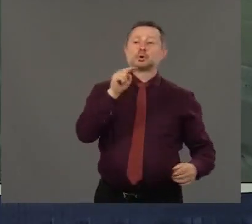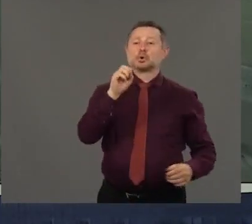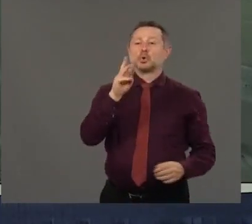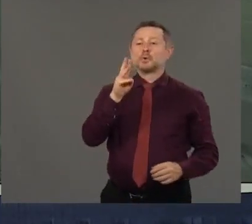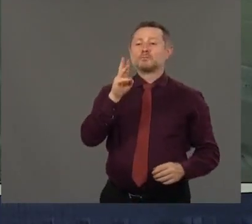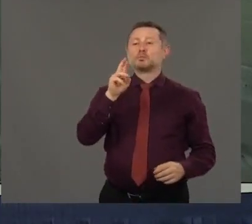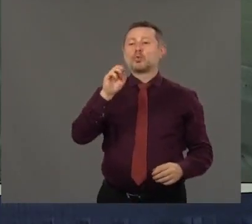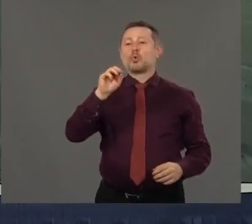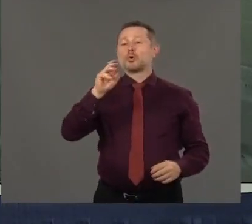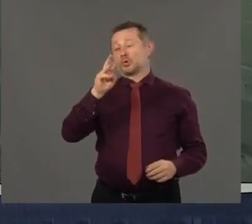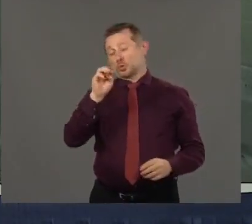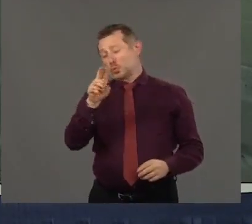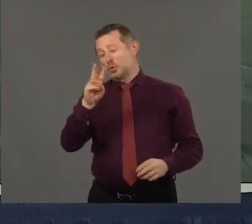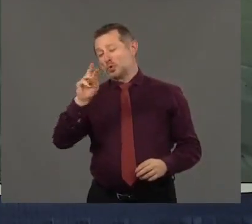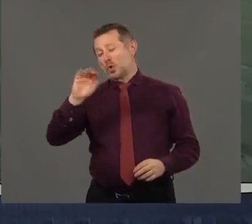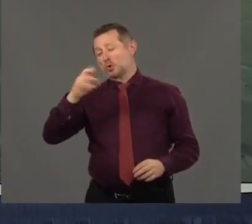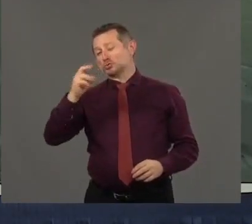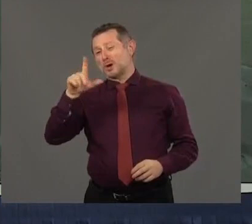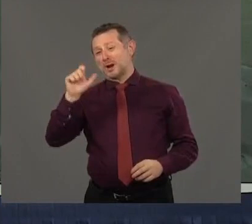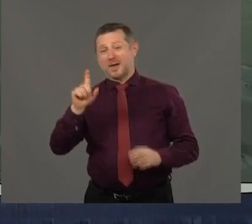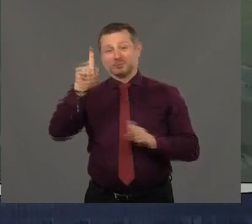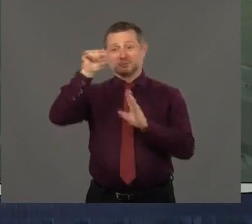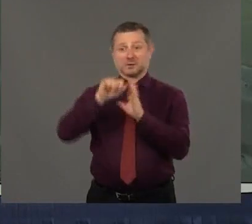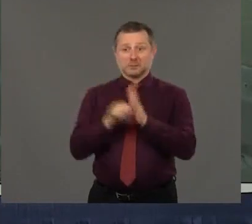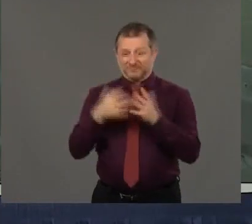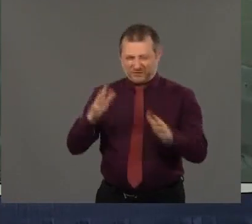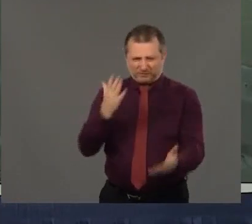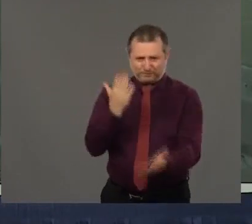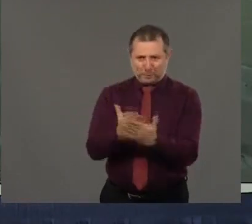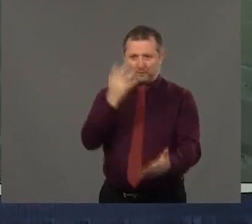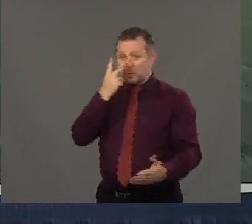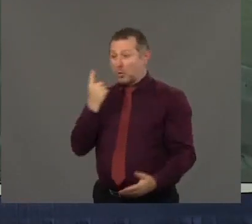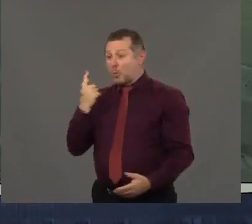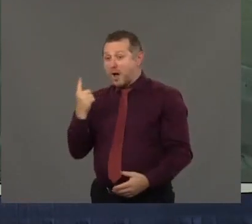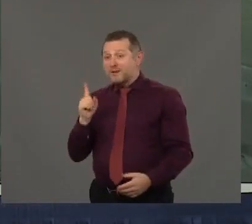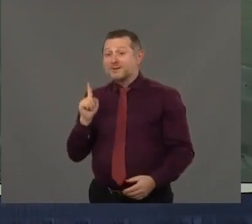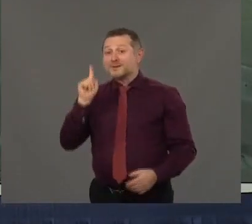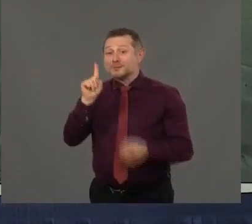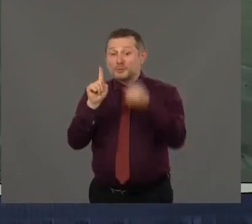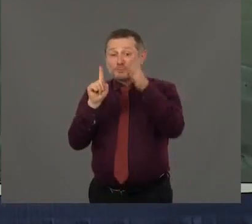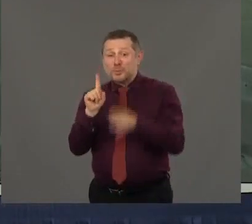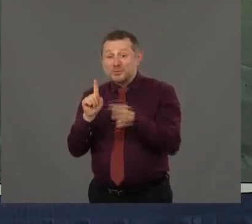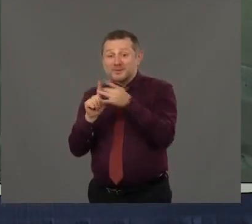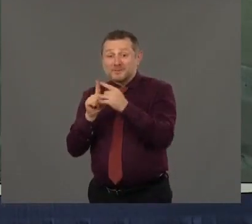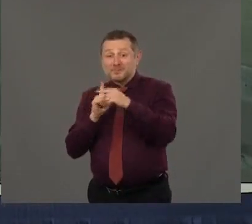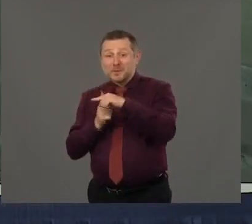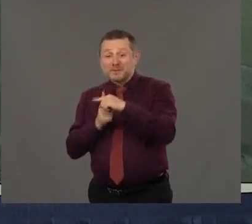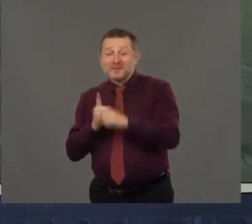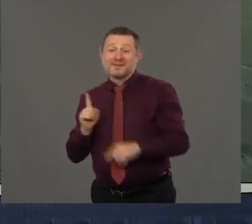Westchester. We learned this lesson in Westchester. It was one person in New Rochelle.